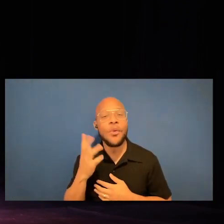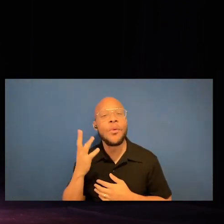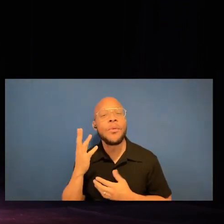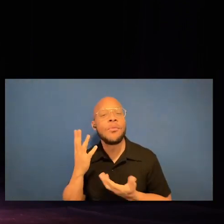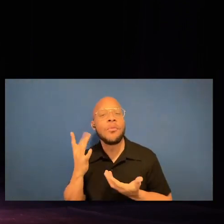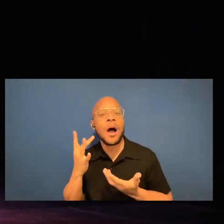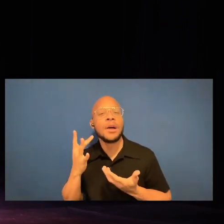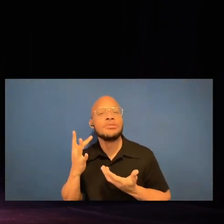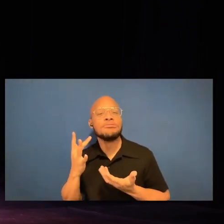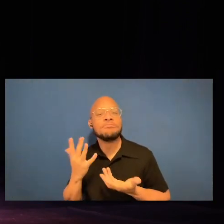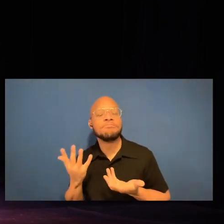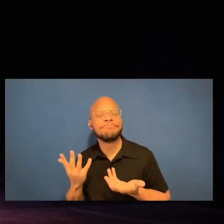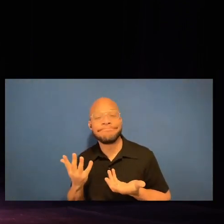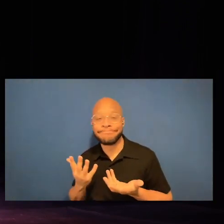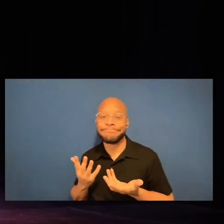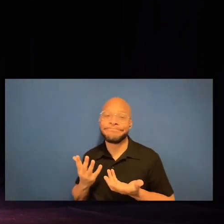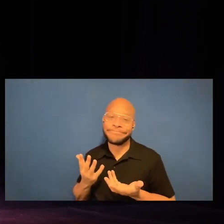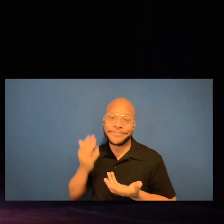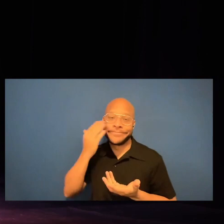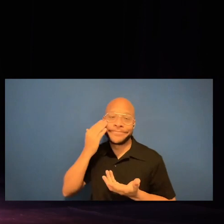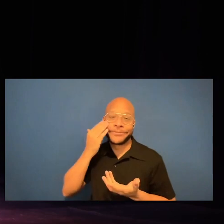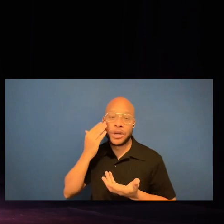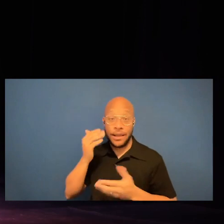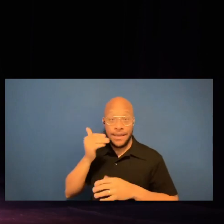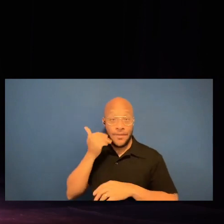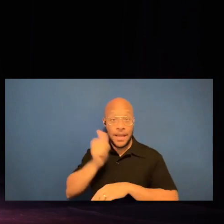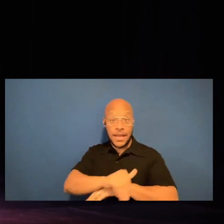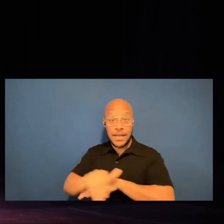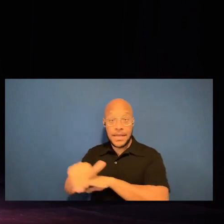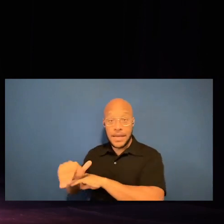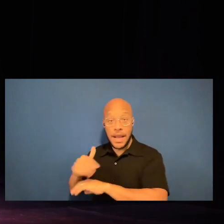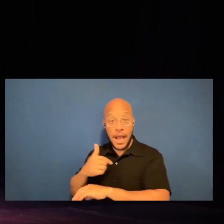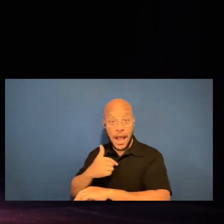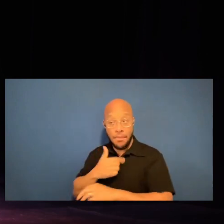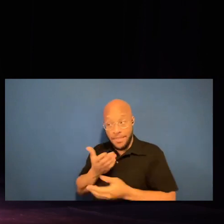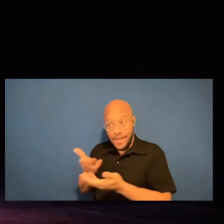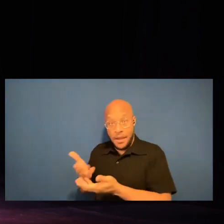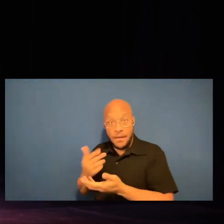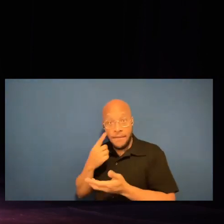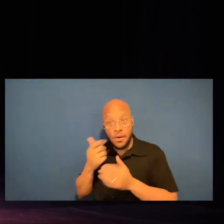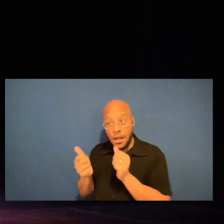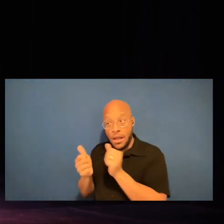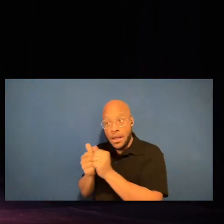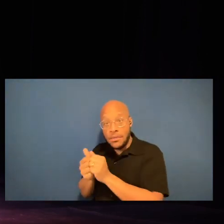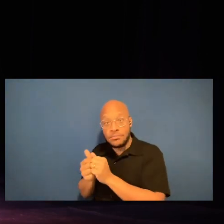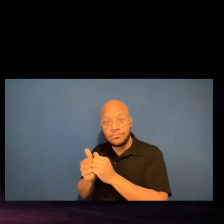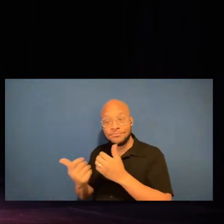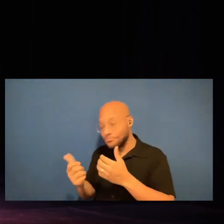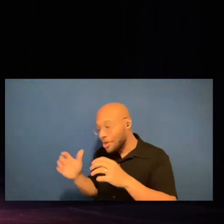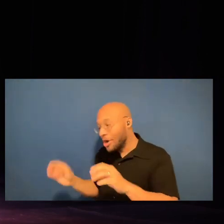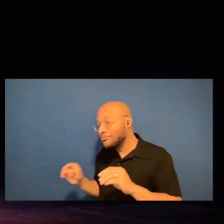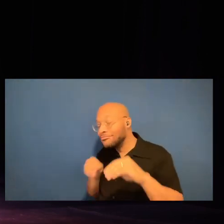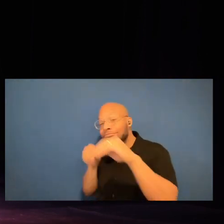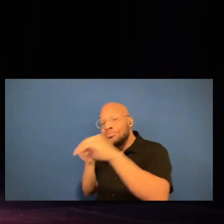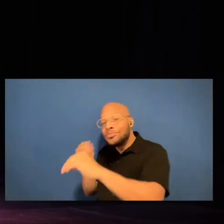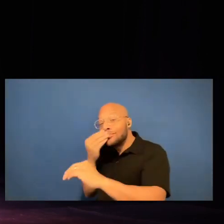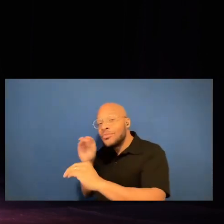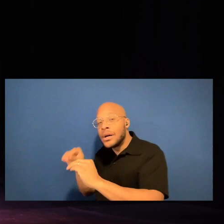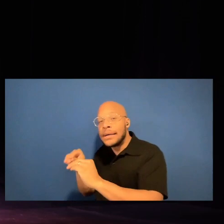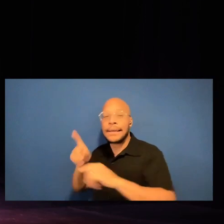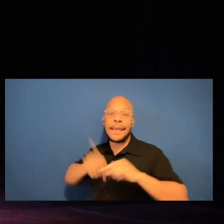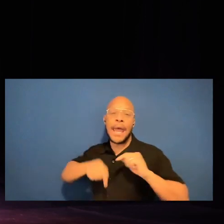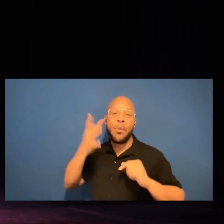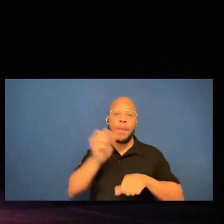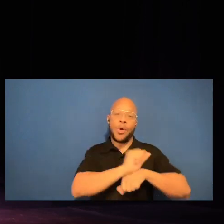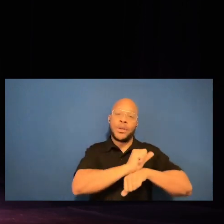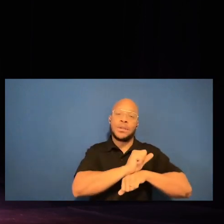her, "I do this work because it is a spiritual calling of service. This is how